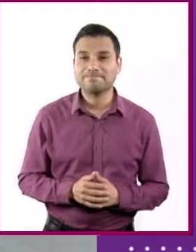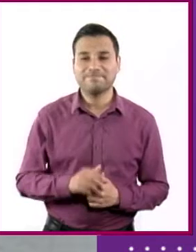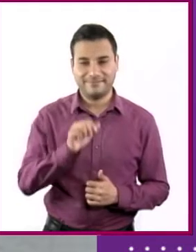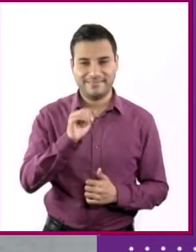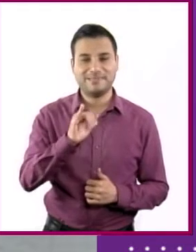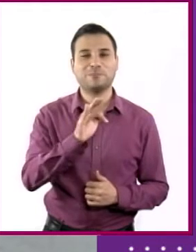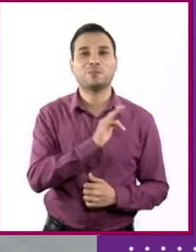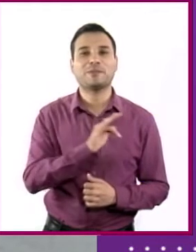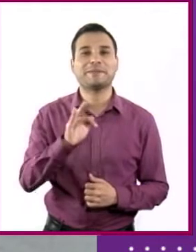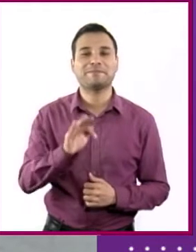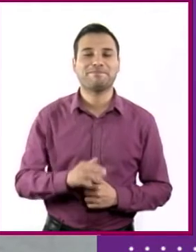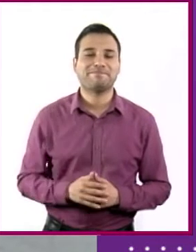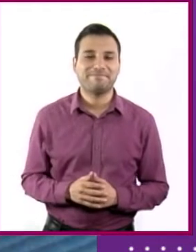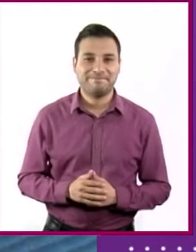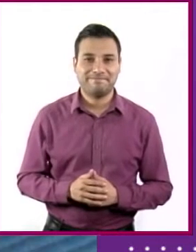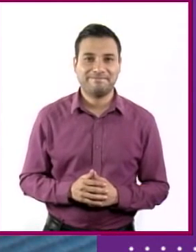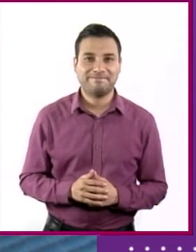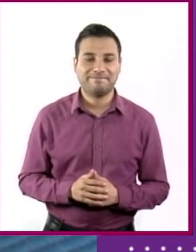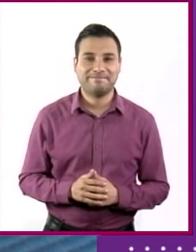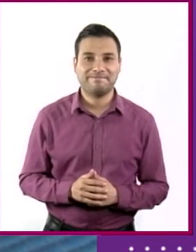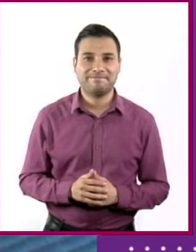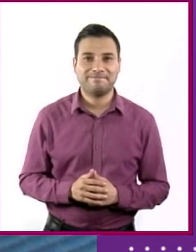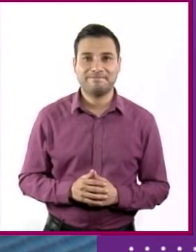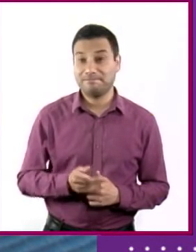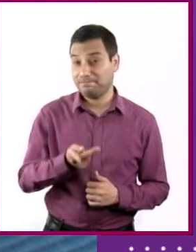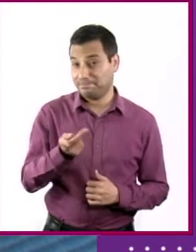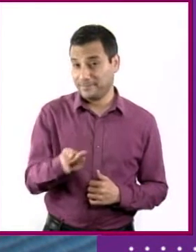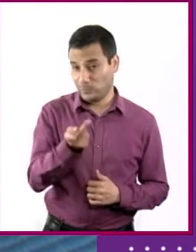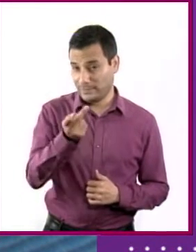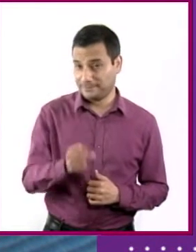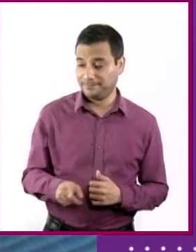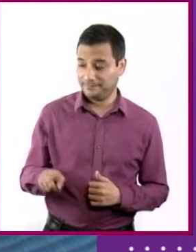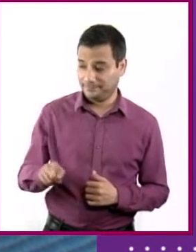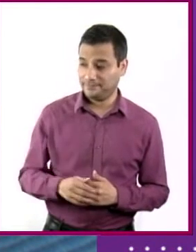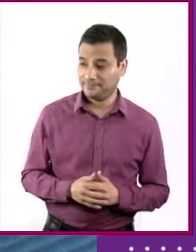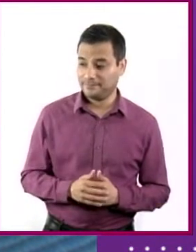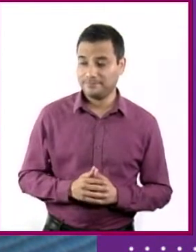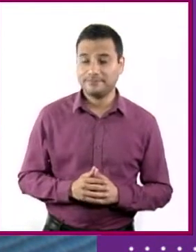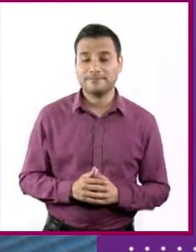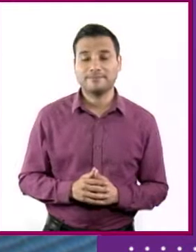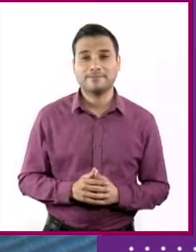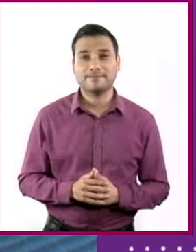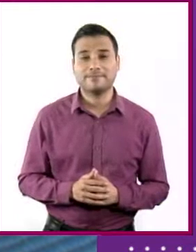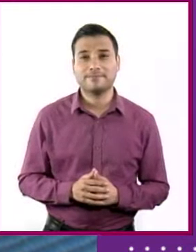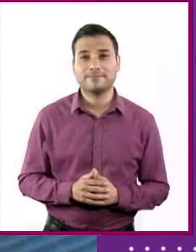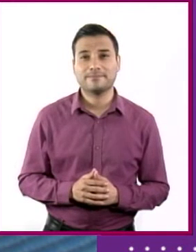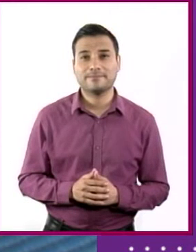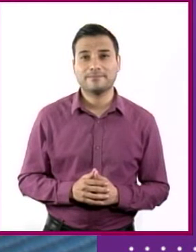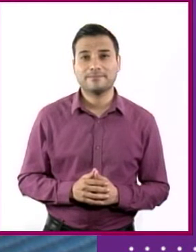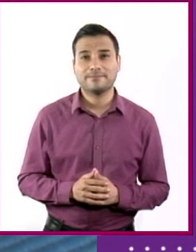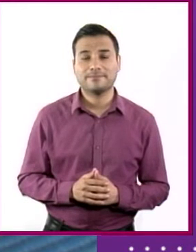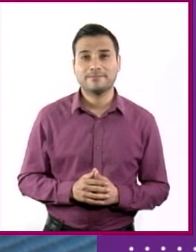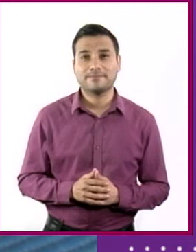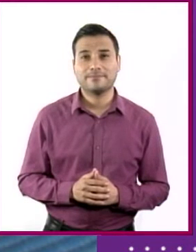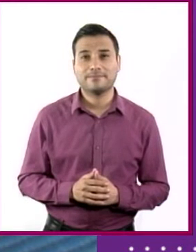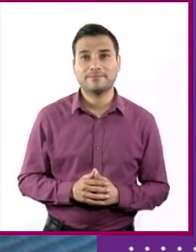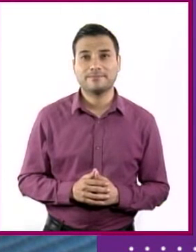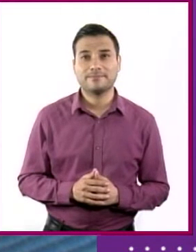Yes, I could. Could you walk when you were 1 year old?